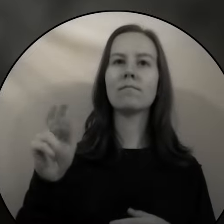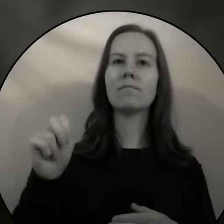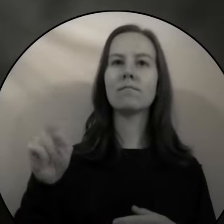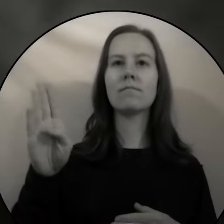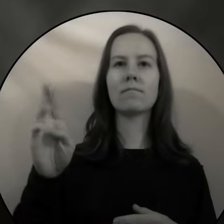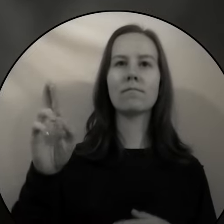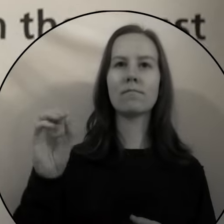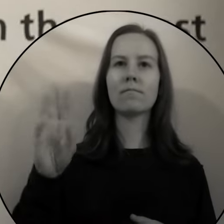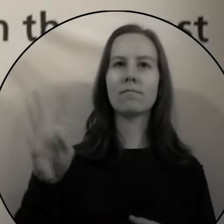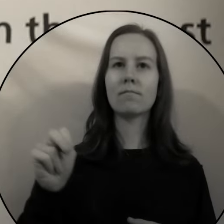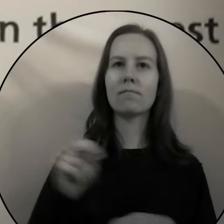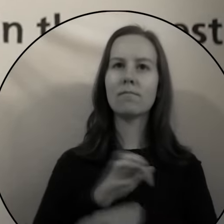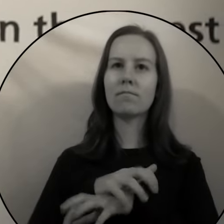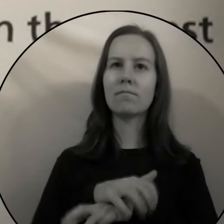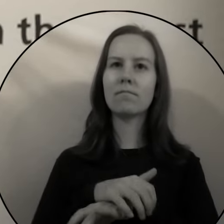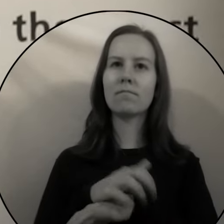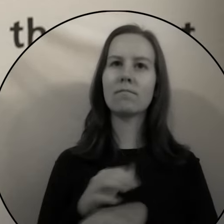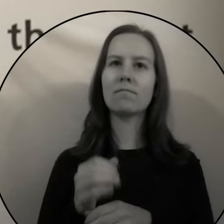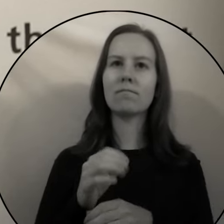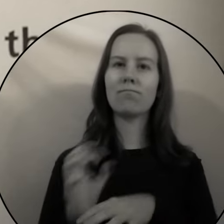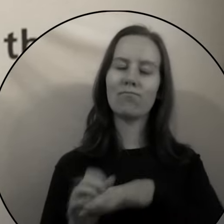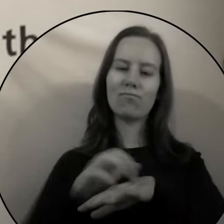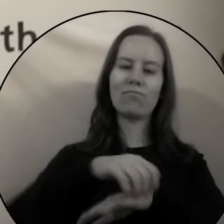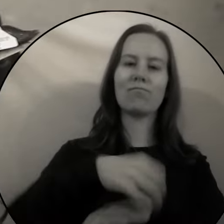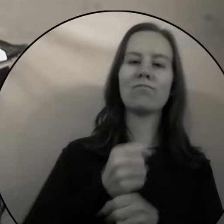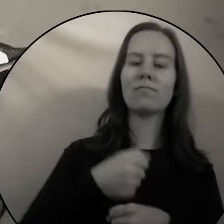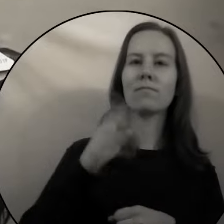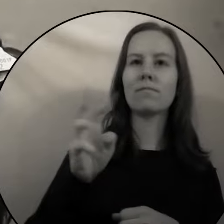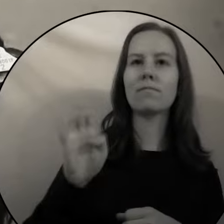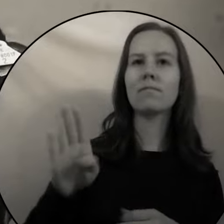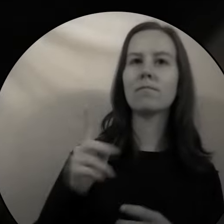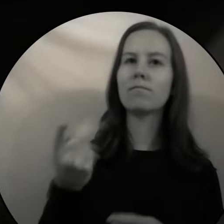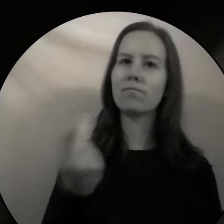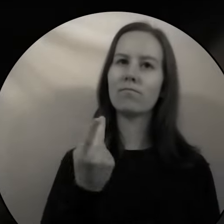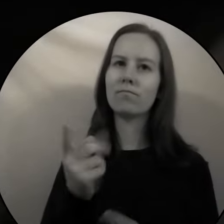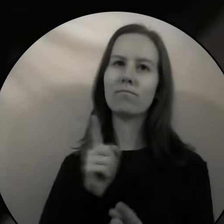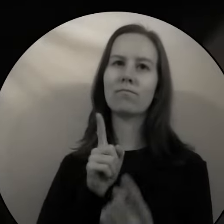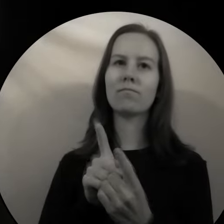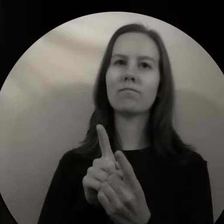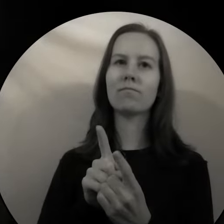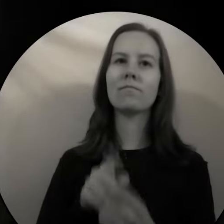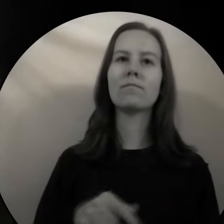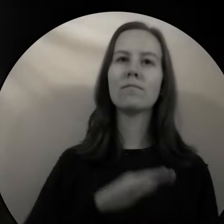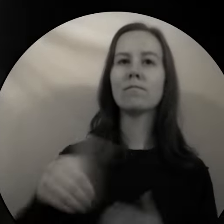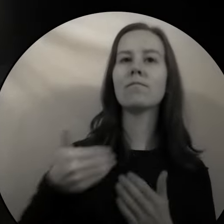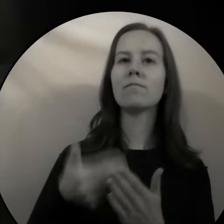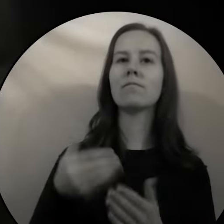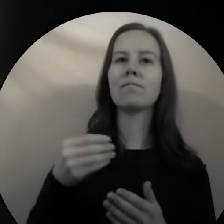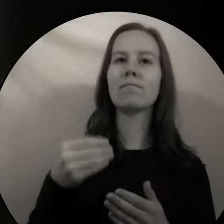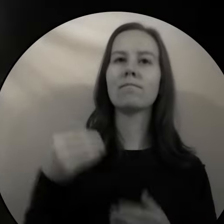a on a load of dan Brown books That's when i bumped Into You And all